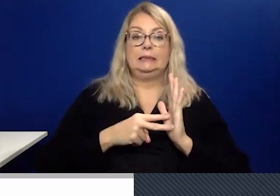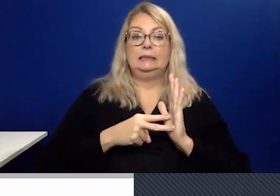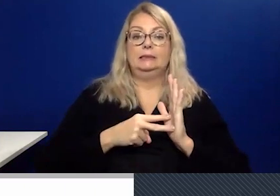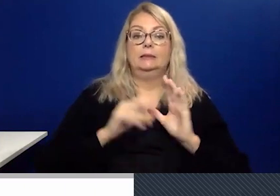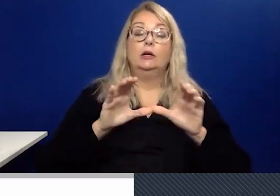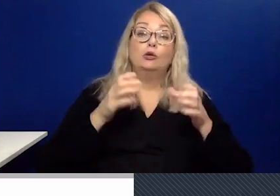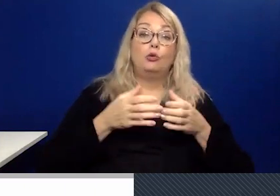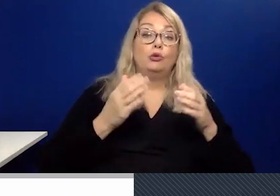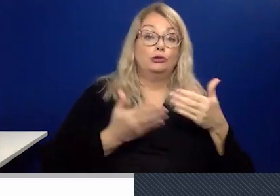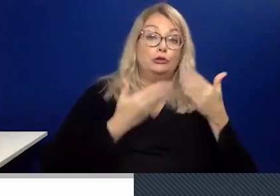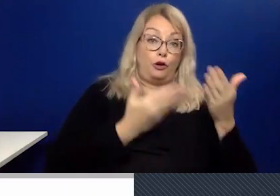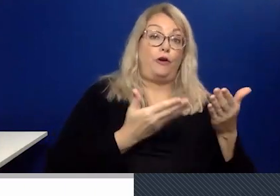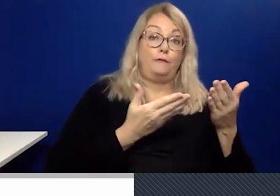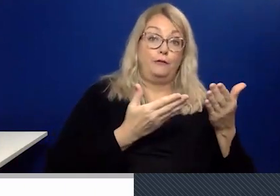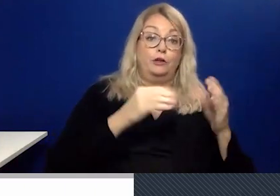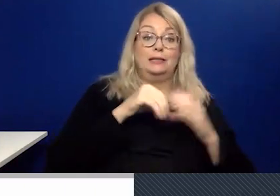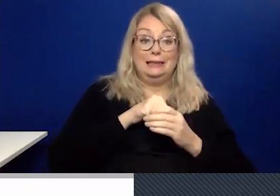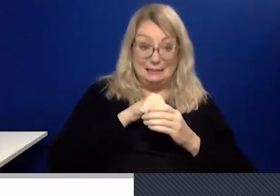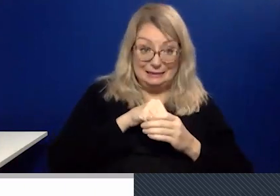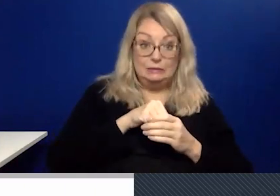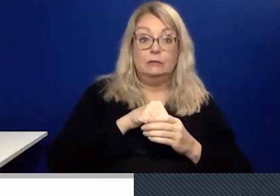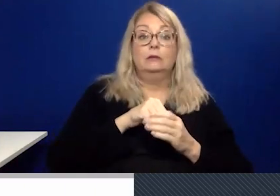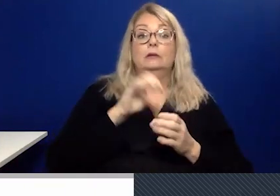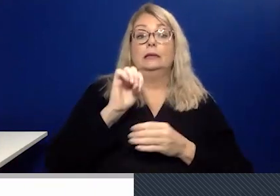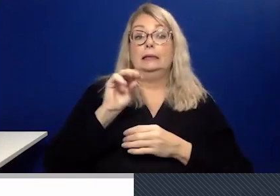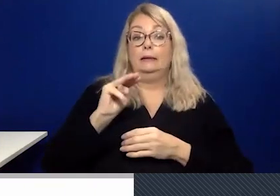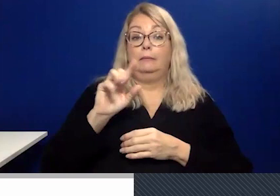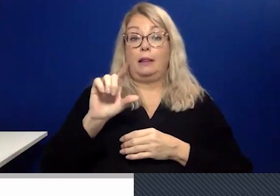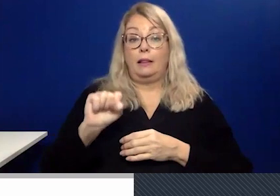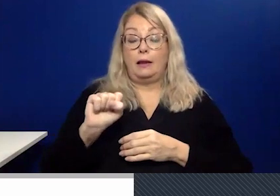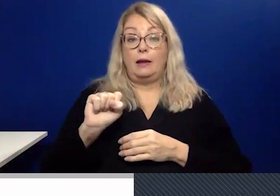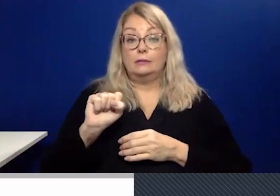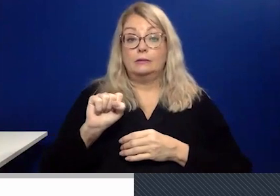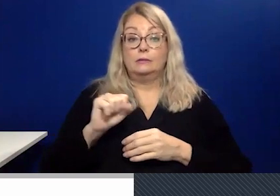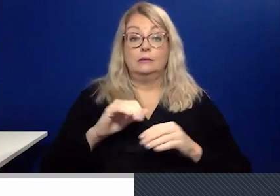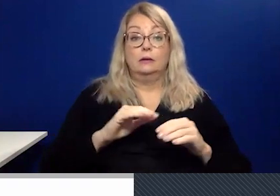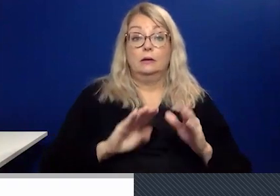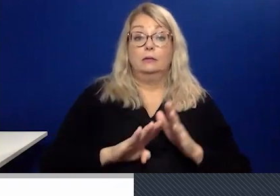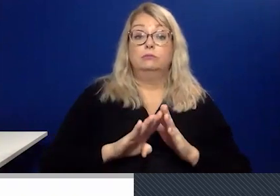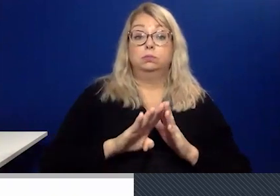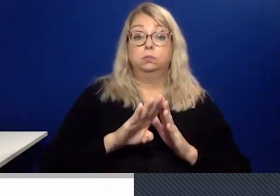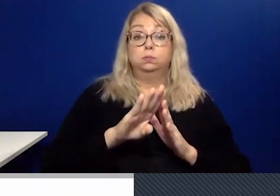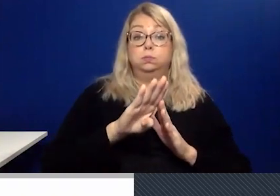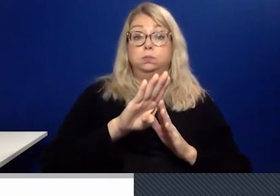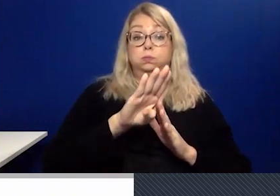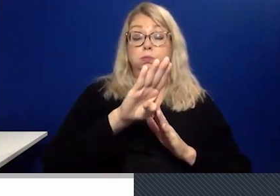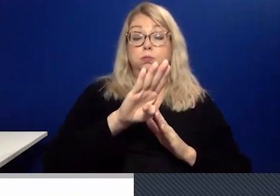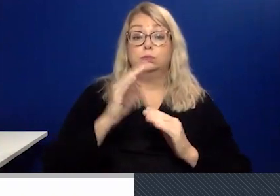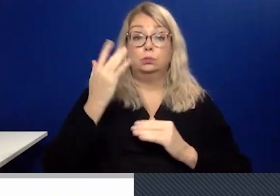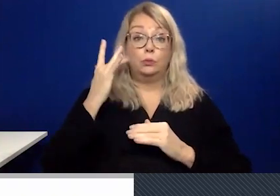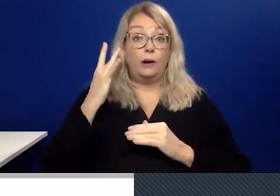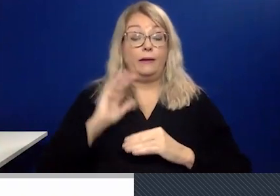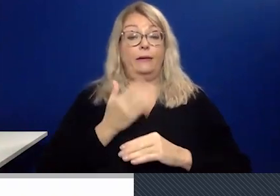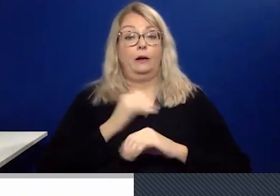courses offered in our EMLS department, you can see that those have gone up because of the work we do.